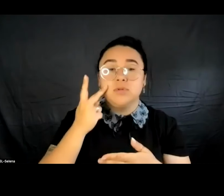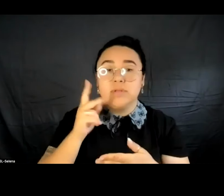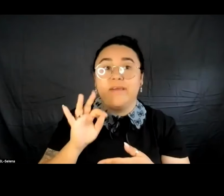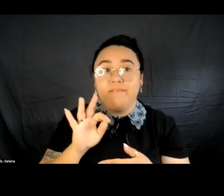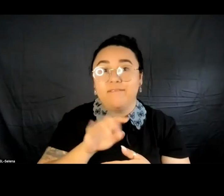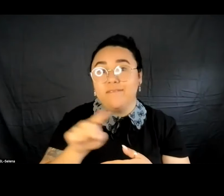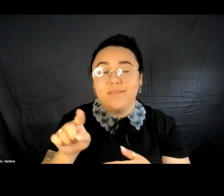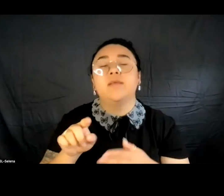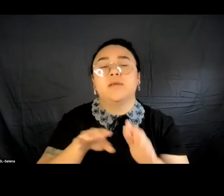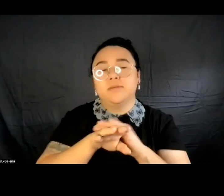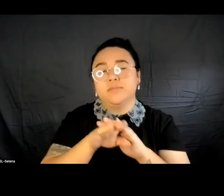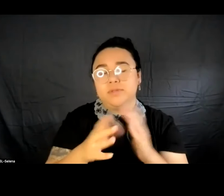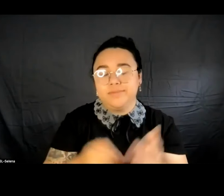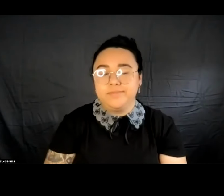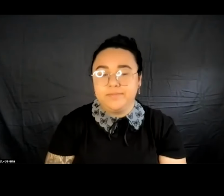are accessible.